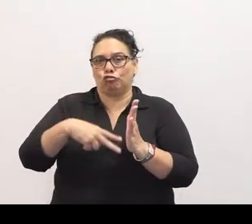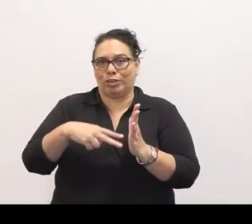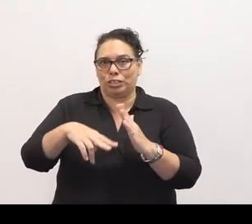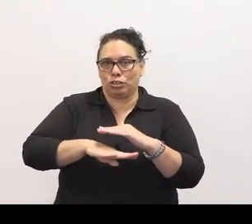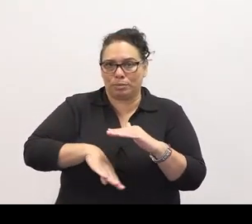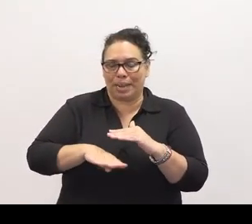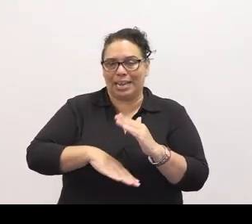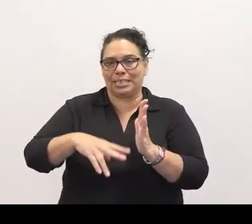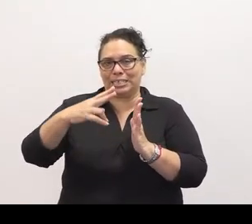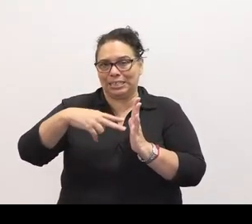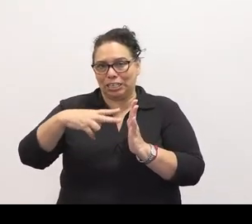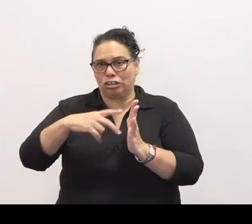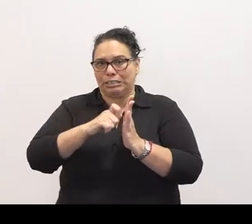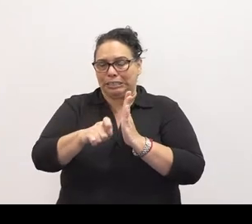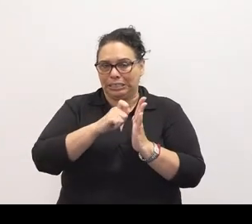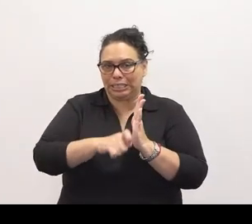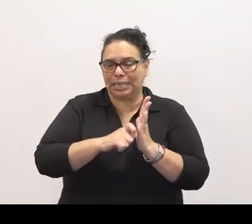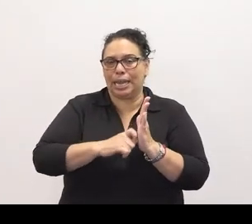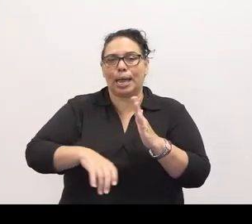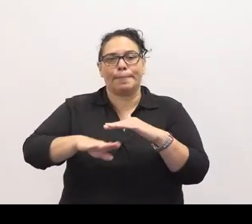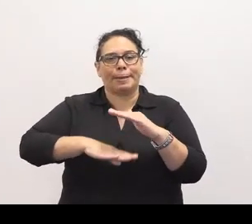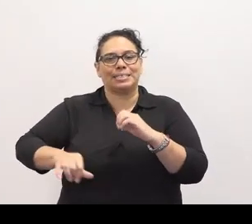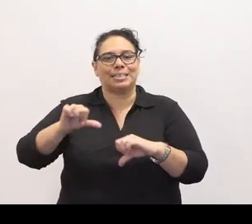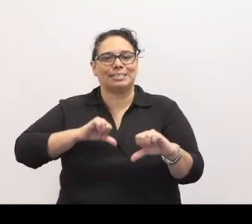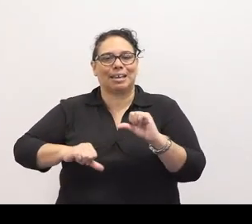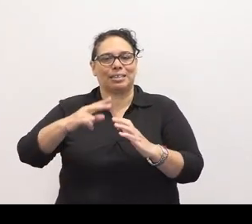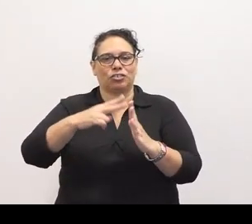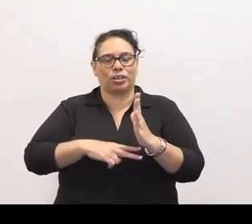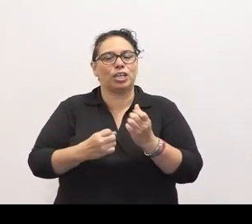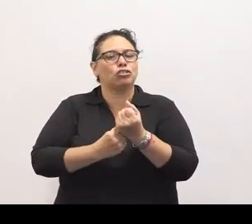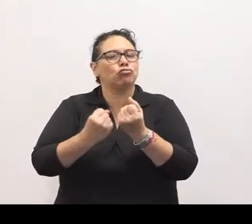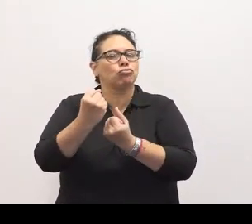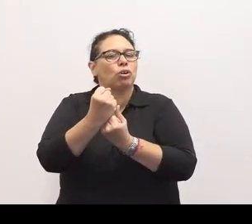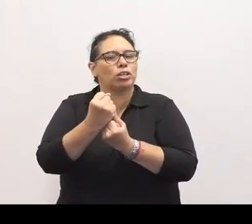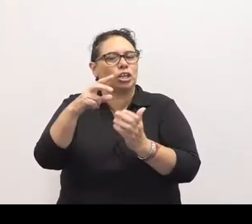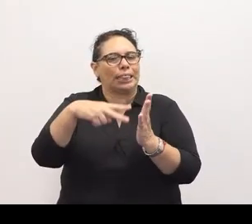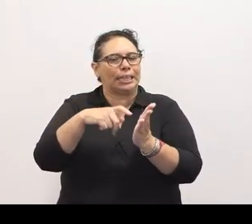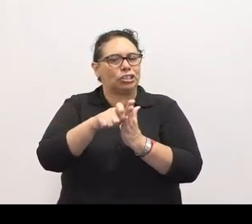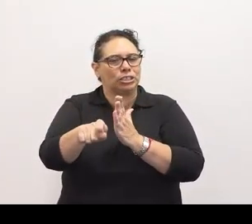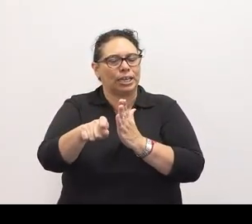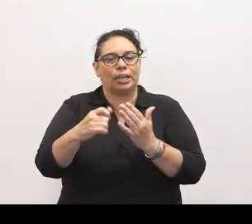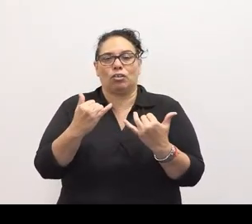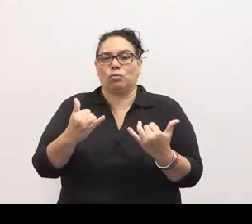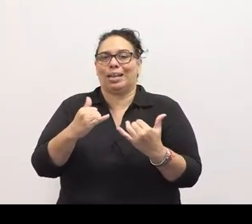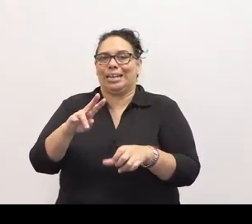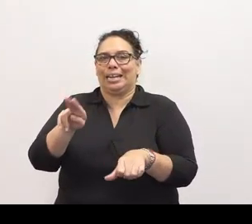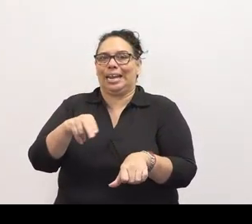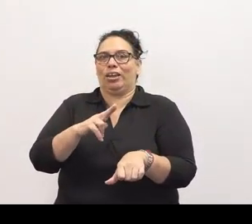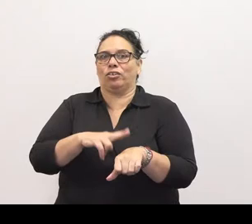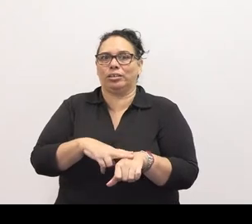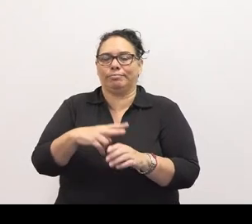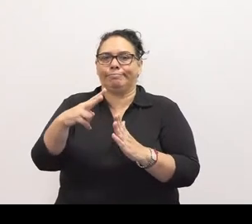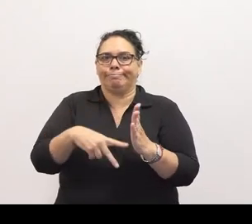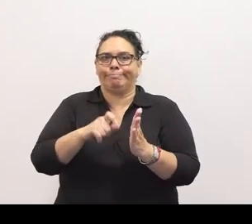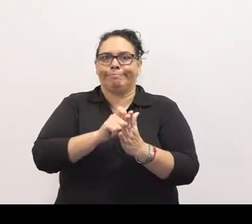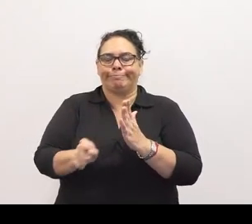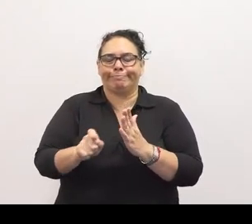practices based on the science of reading, such as structured literacy. We're currently in the midst of a national literacy